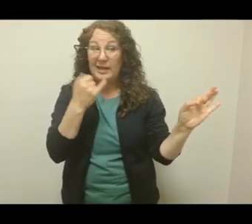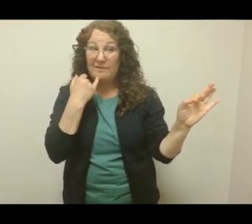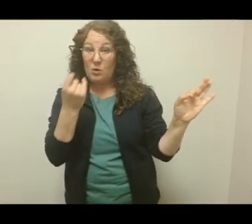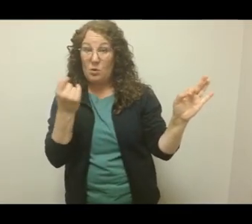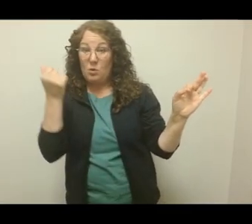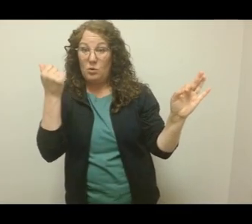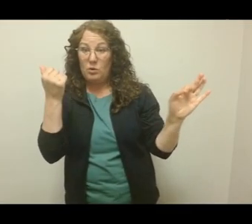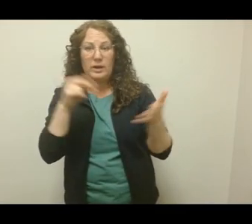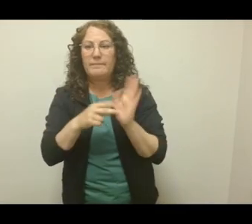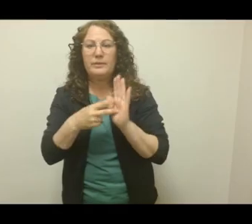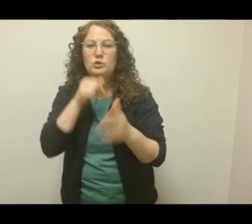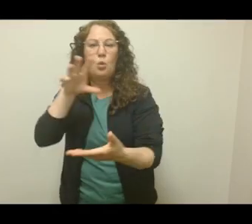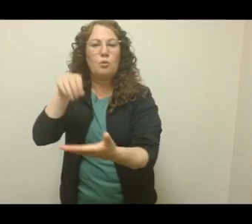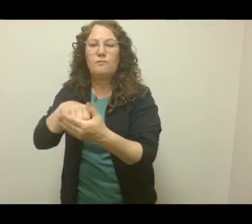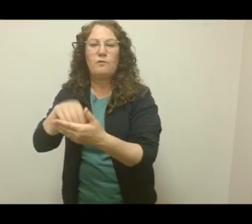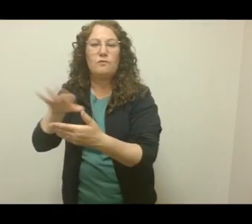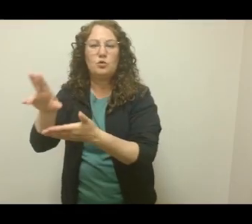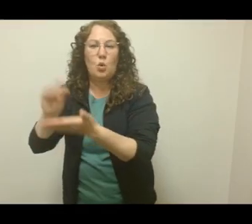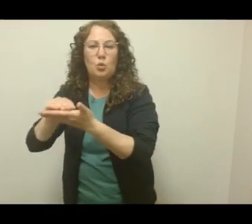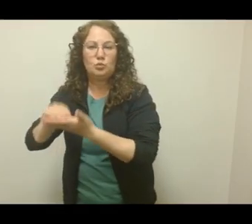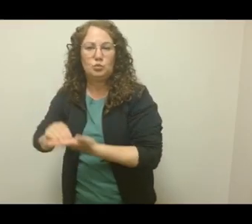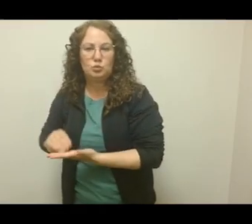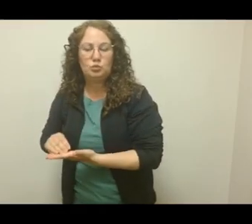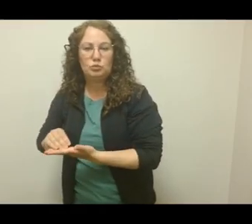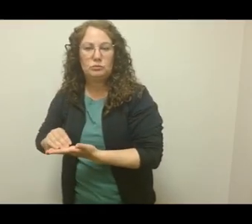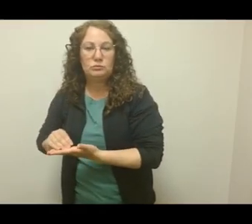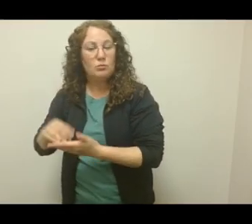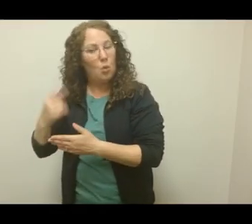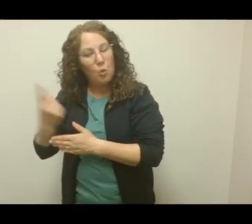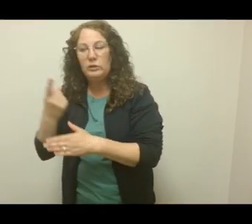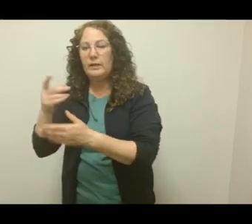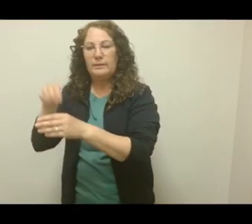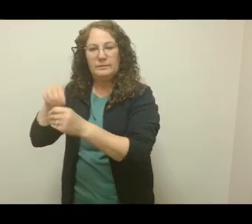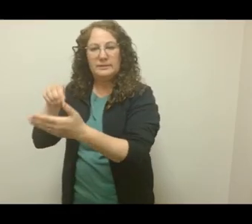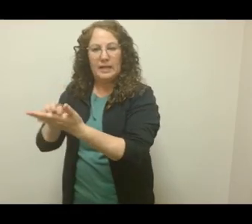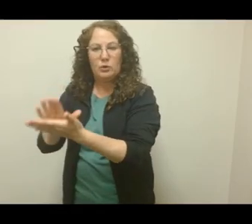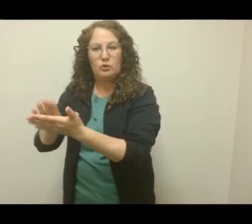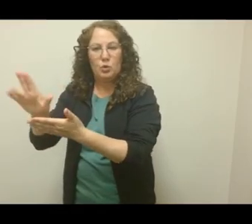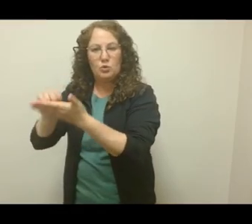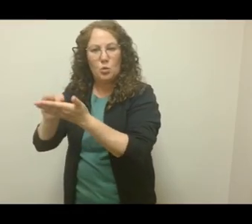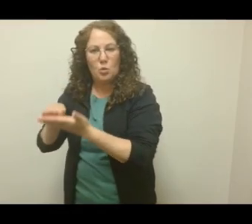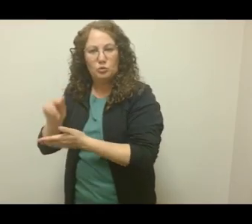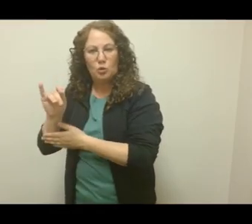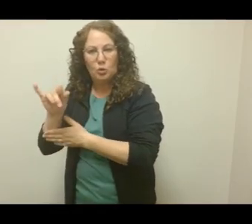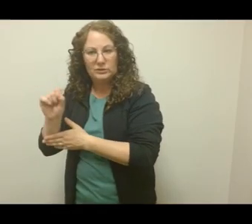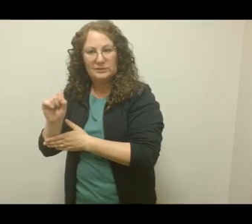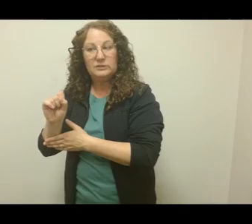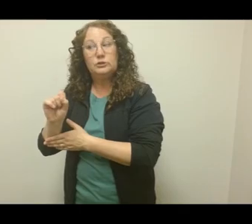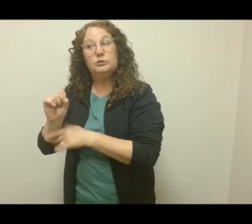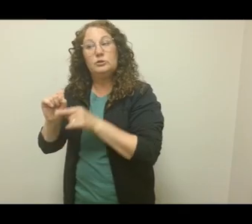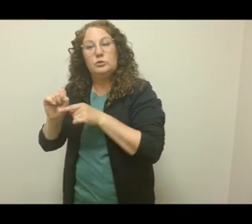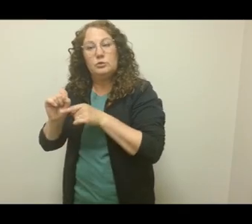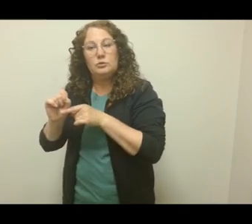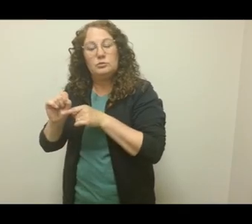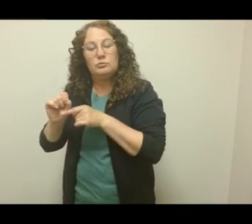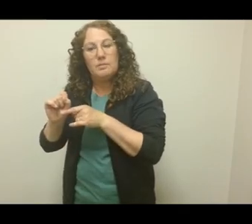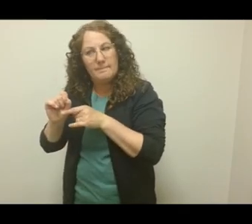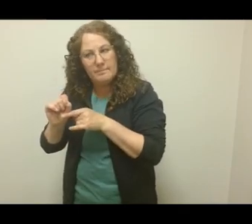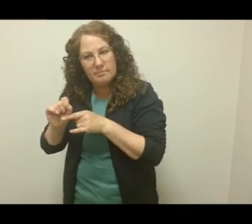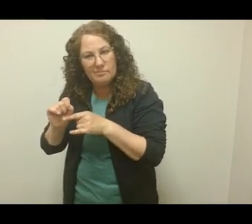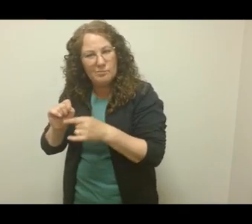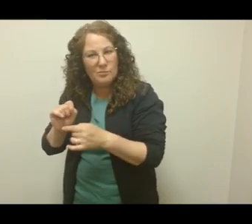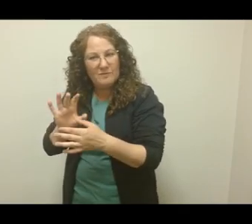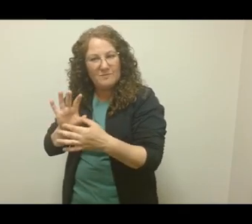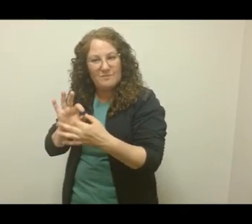it in your notes. Only include the stuff in your notes that is going to be relevant when you're writing